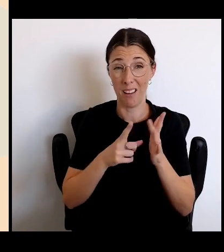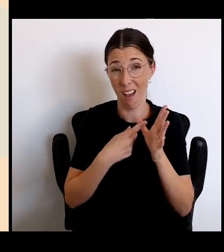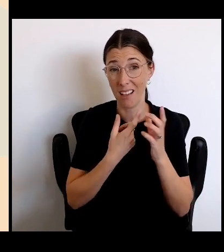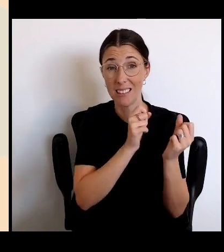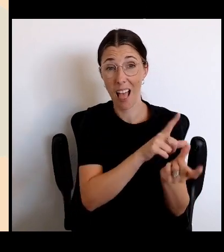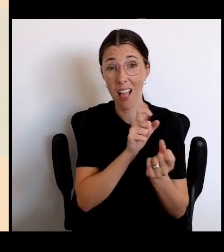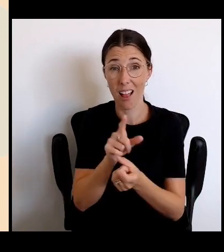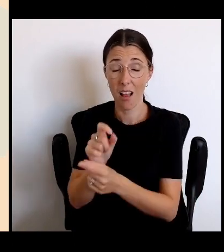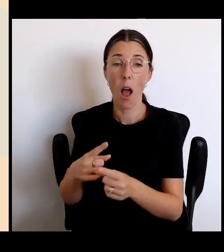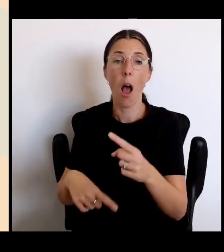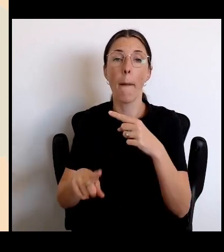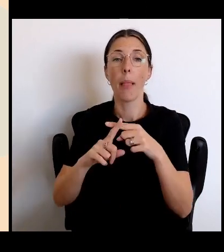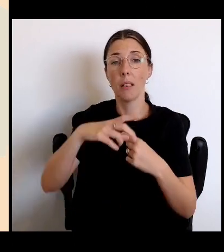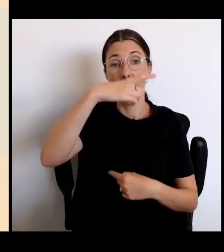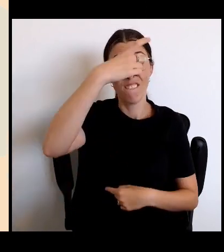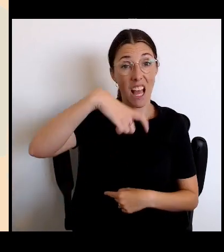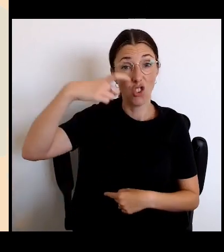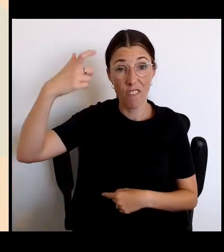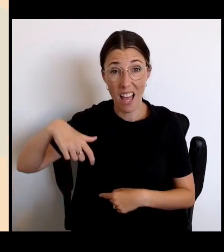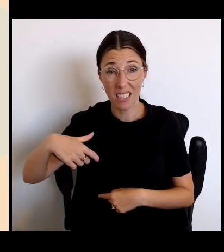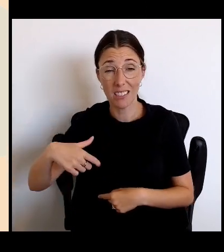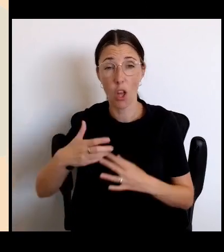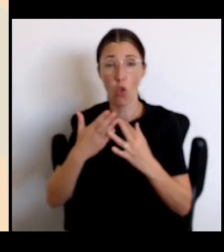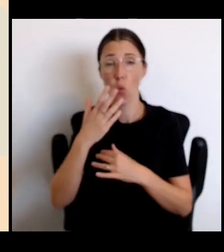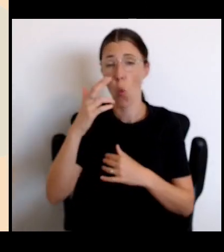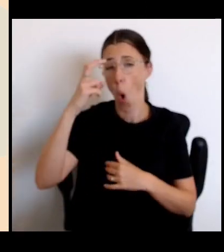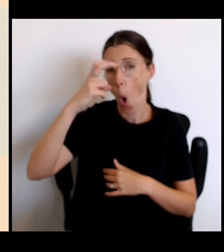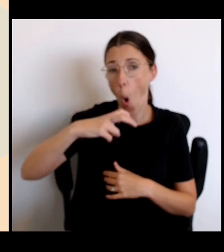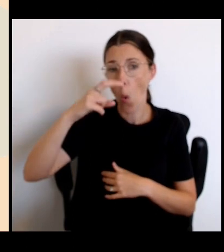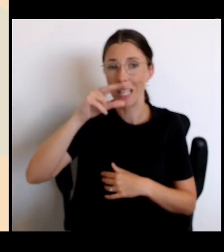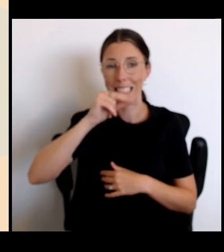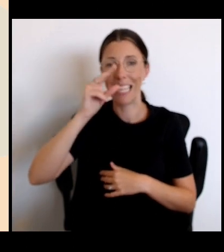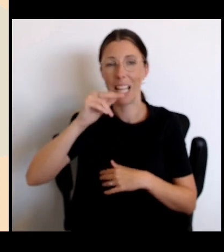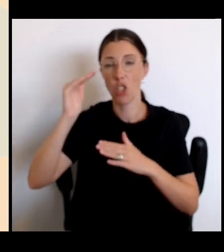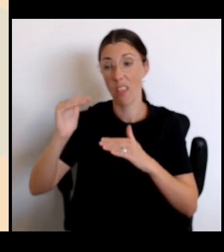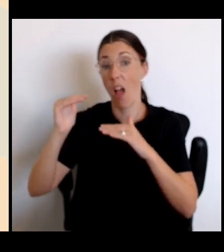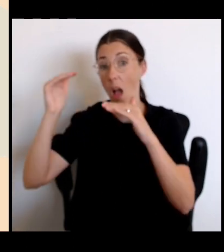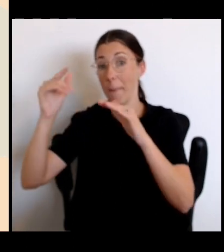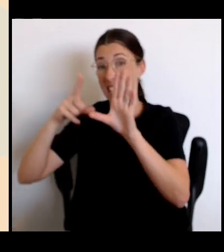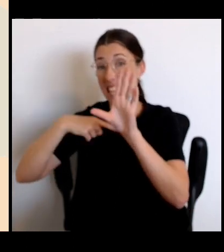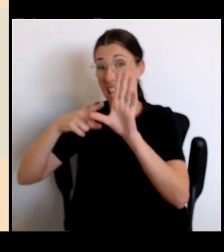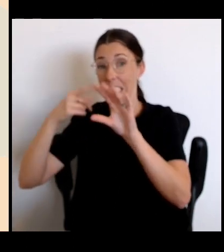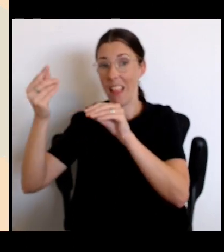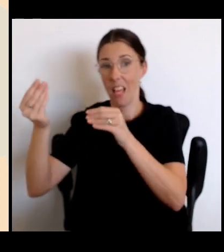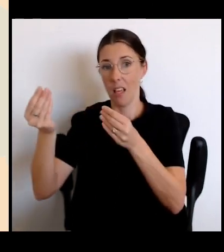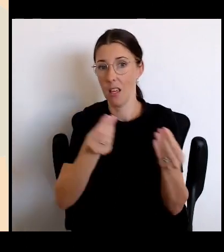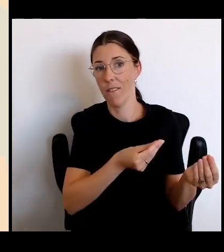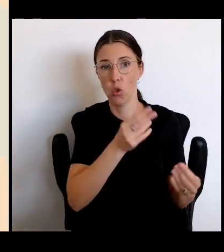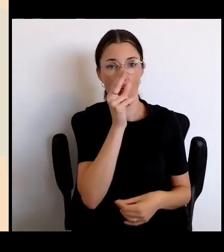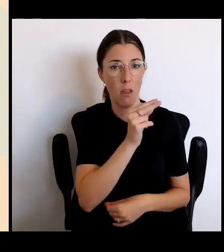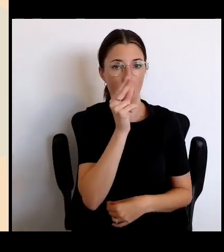face-to-face through older teenagers, so the upper years who are trading them to the younger ones in particular.